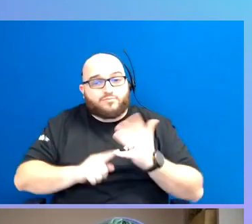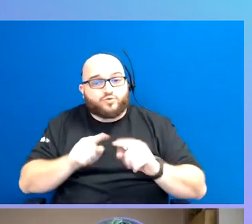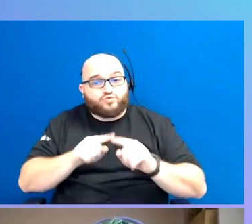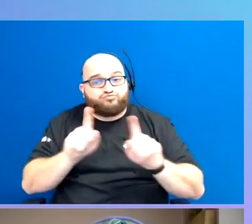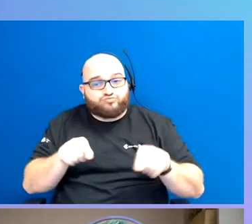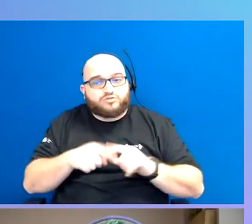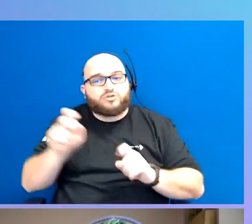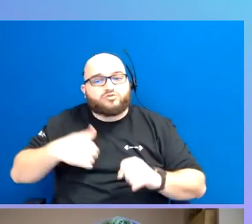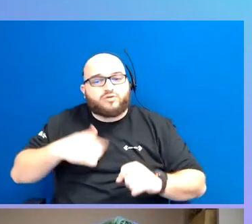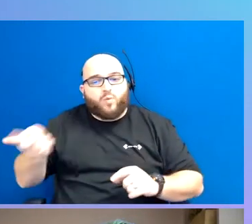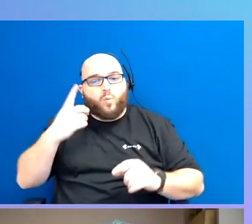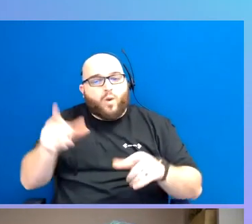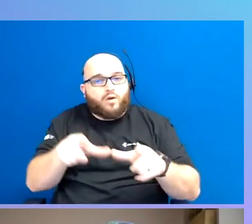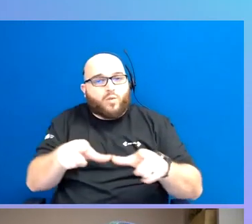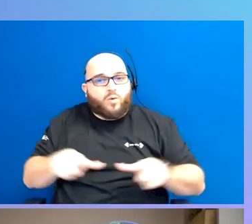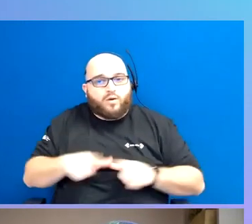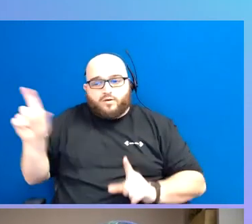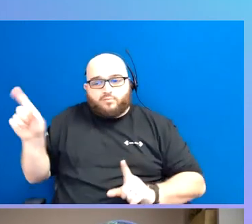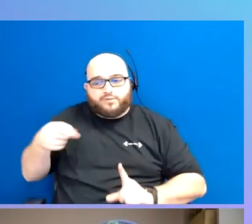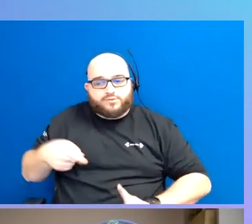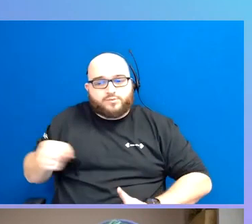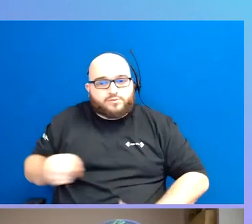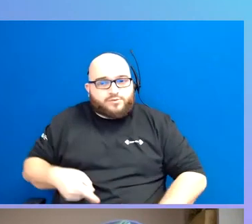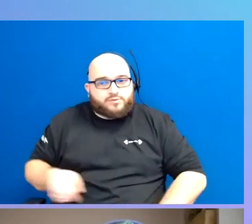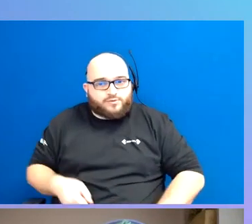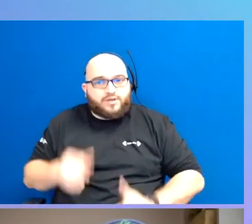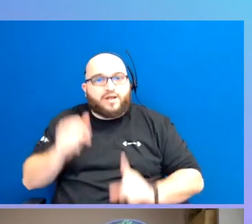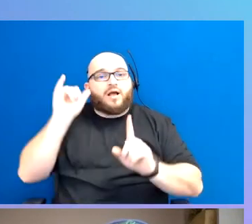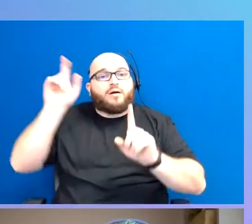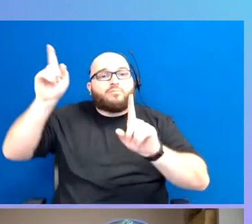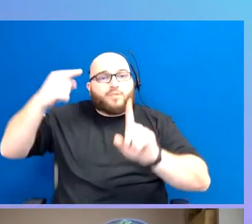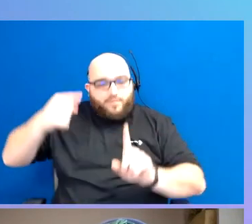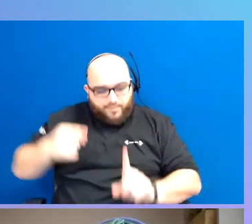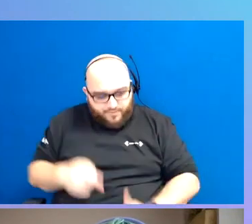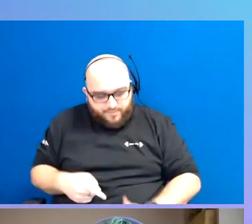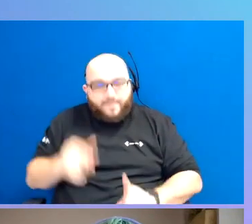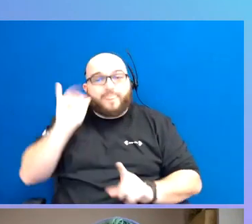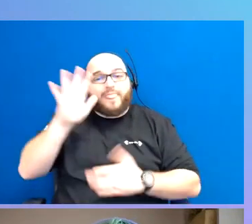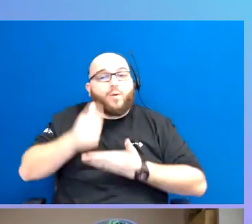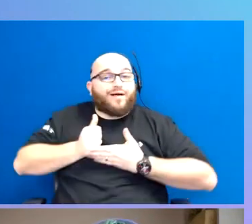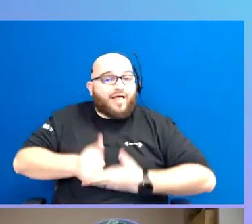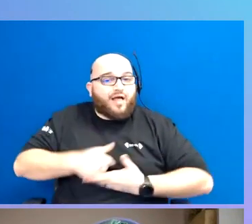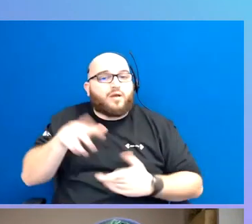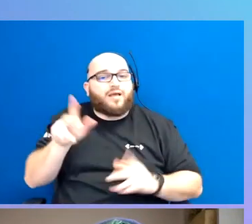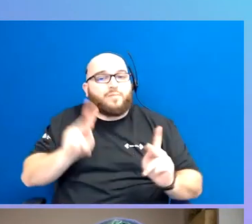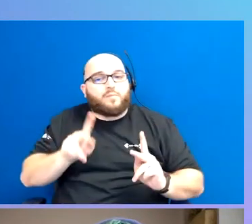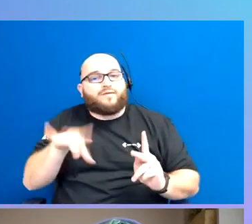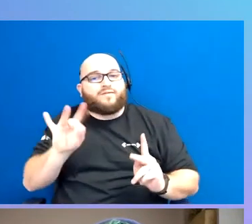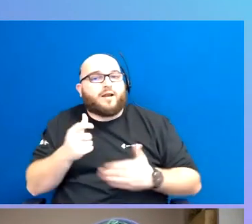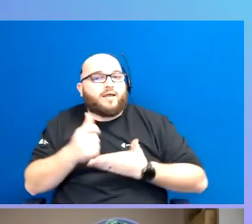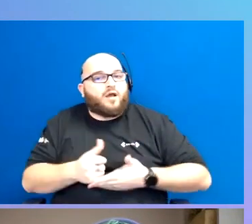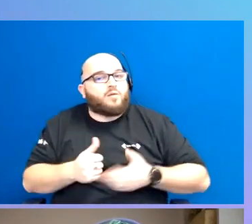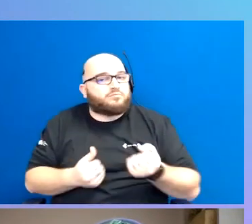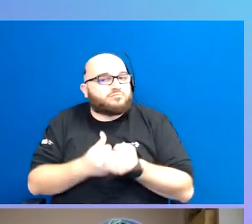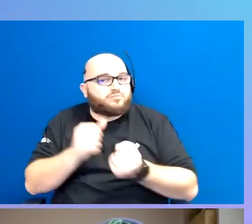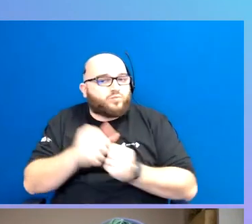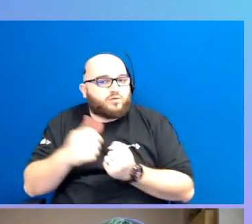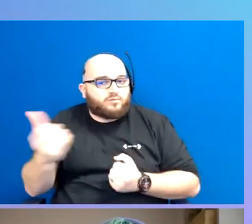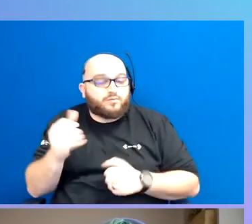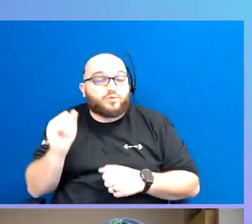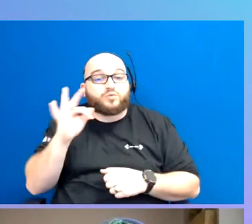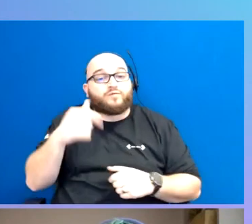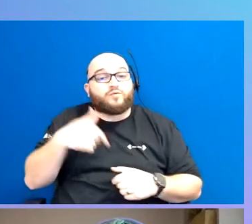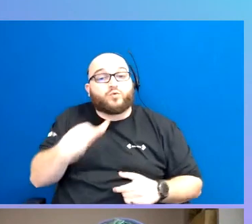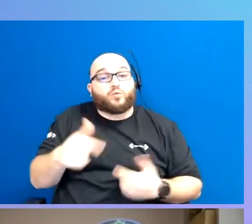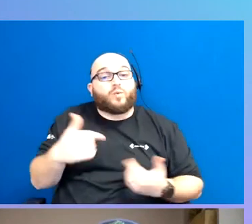in a consistent location. This helps people locate help or support provided by a mobile app. So what we recommend is that if you're going to put